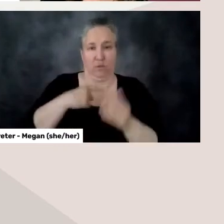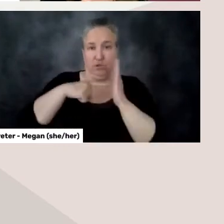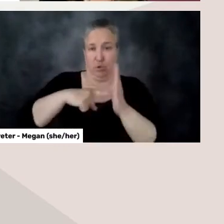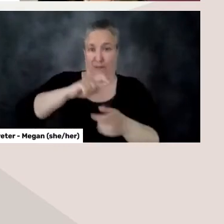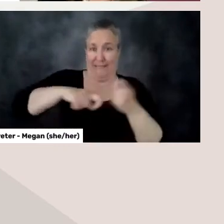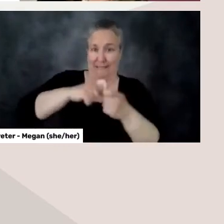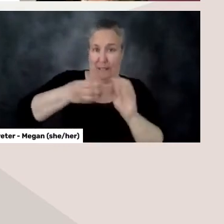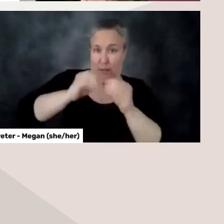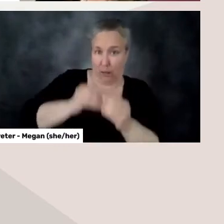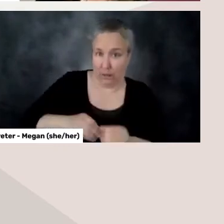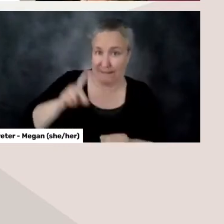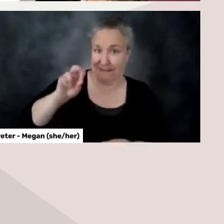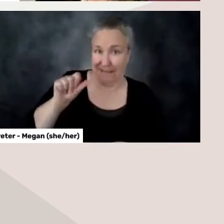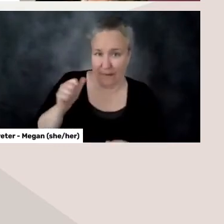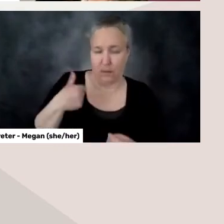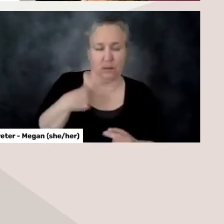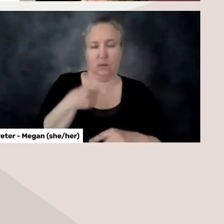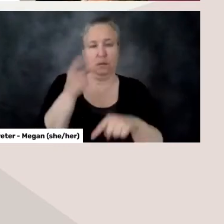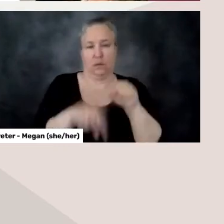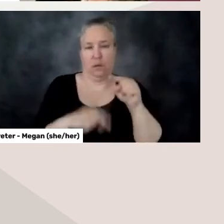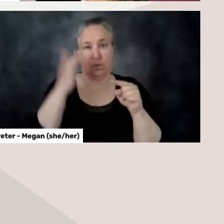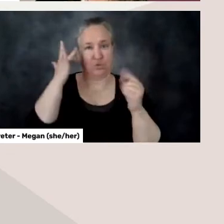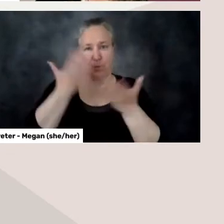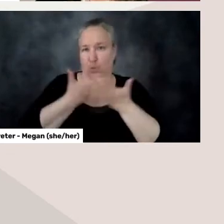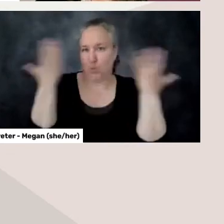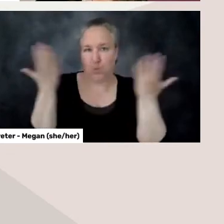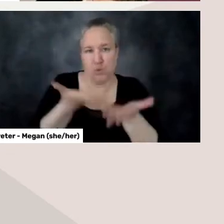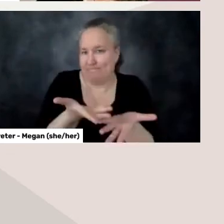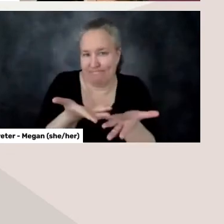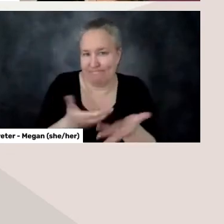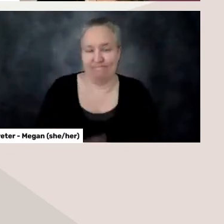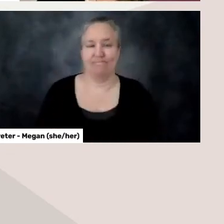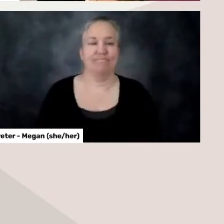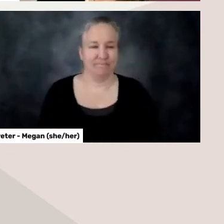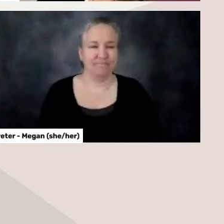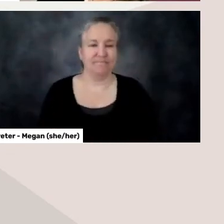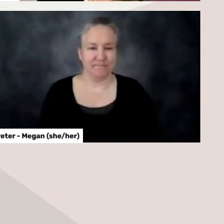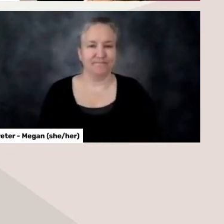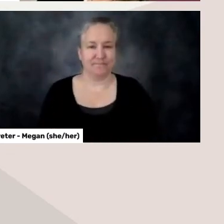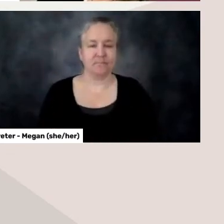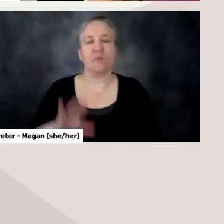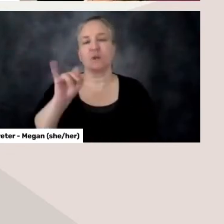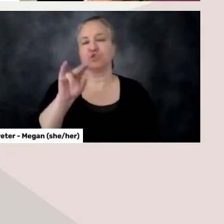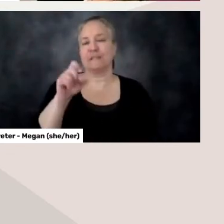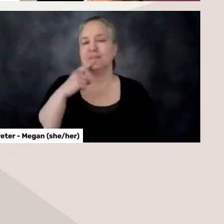data, I wouldn't be able to, because it doesn't exist. Thank you. And I'm glad